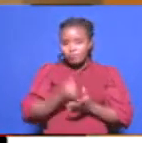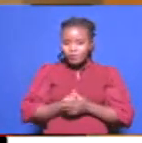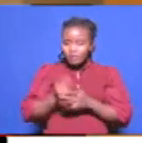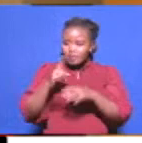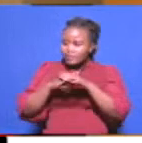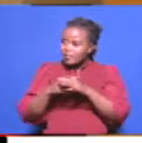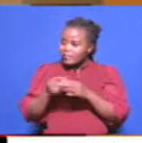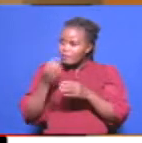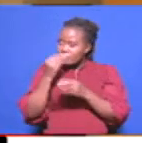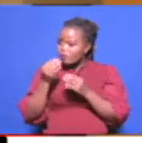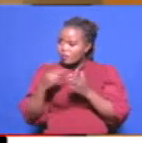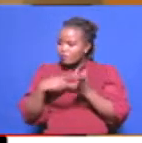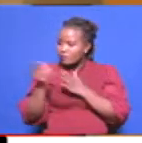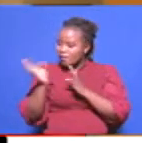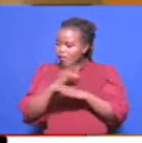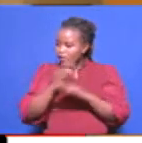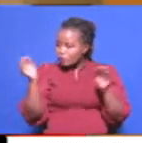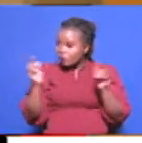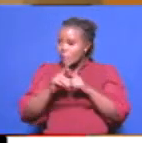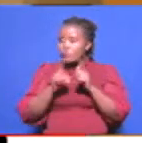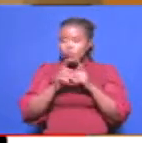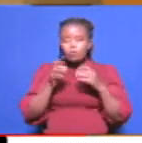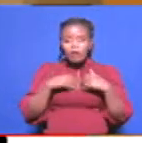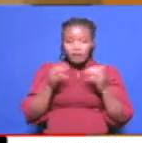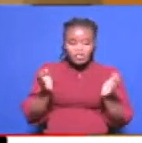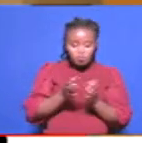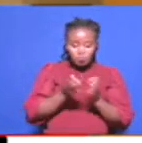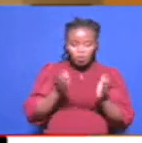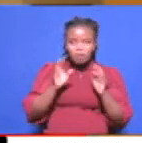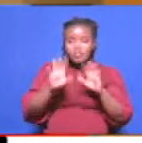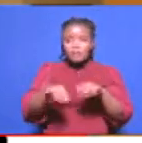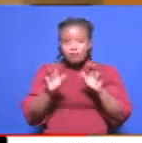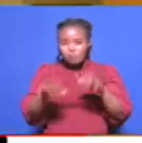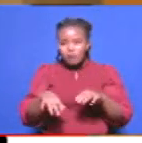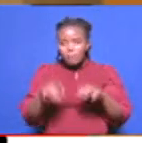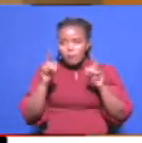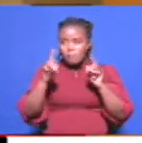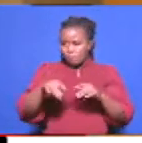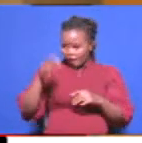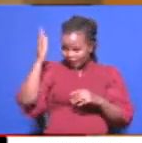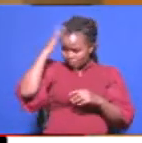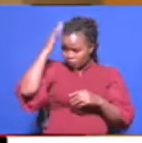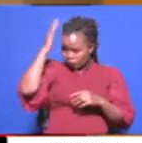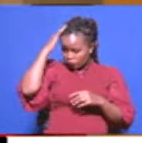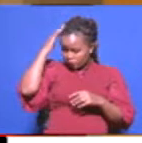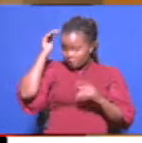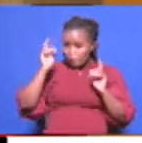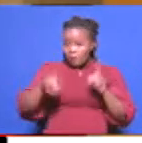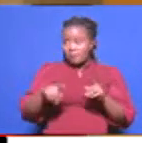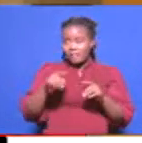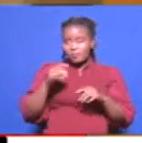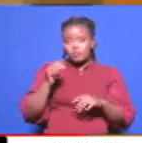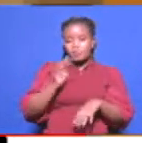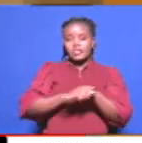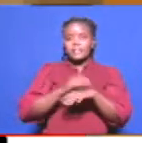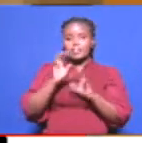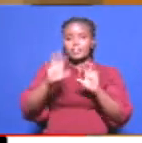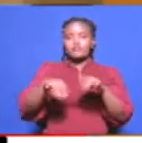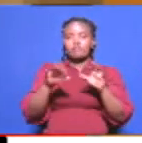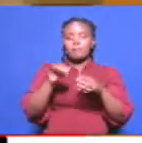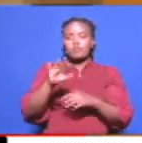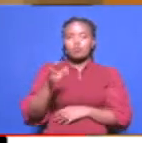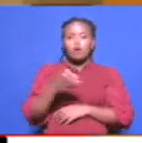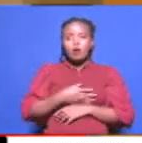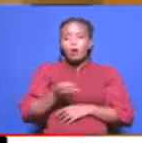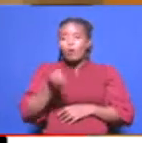small farm, you are supposed to take it into your mind very quickly that now it's time for me to start producing my own food. If you can't get potatoes